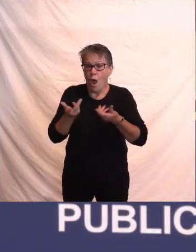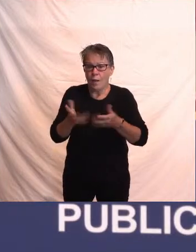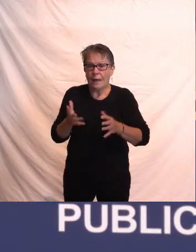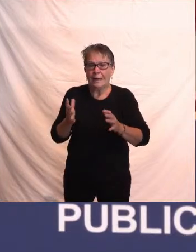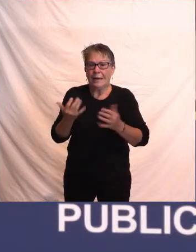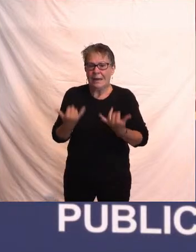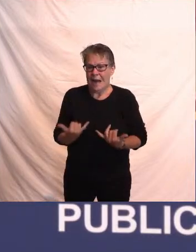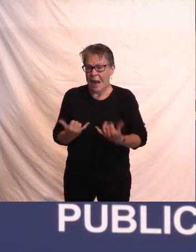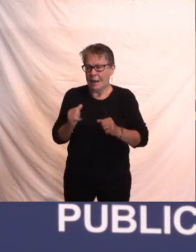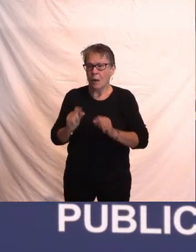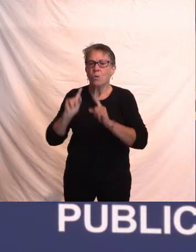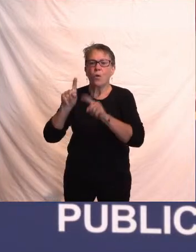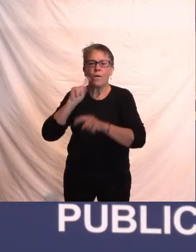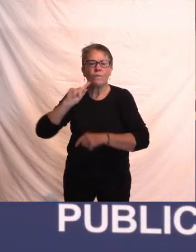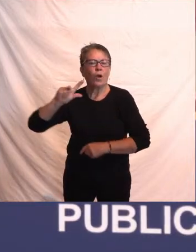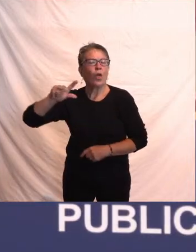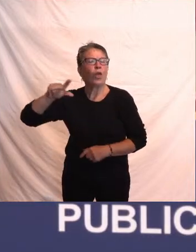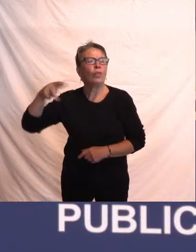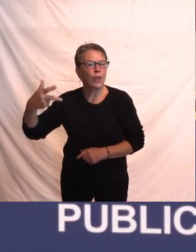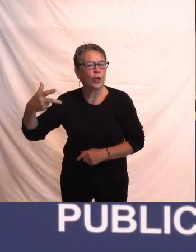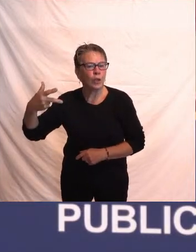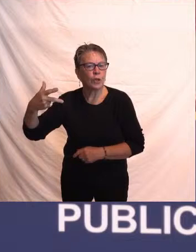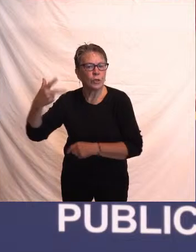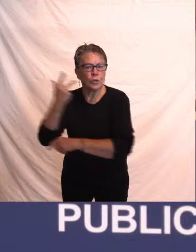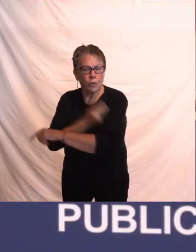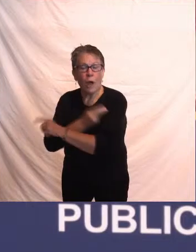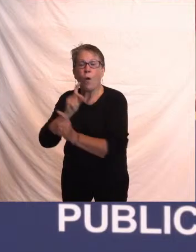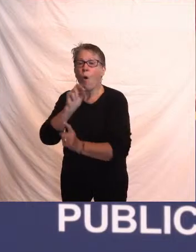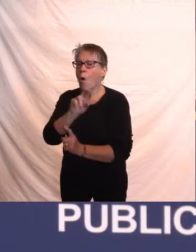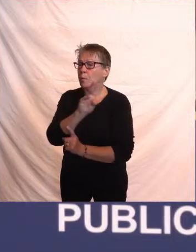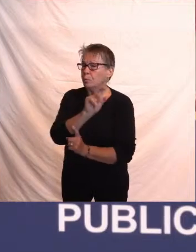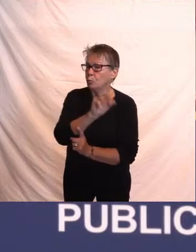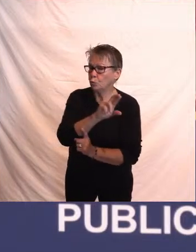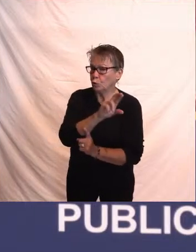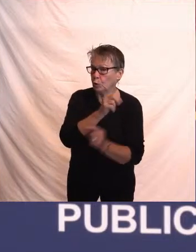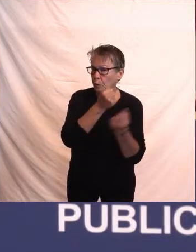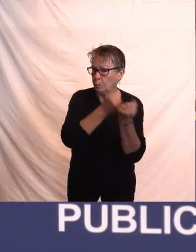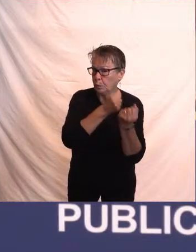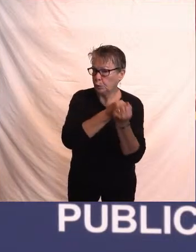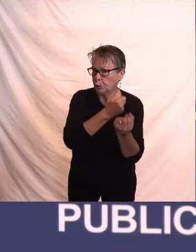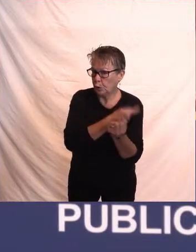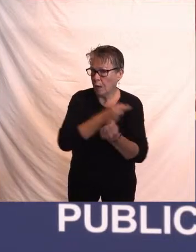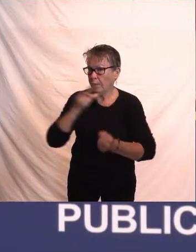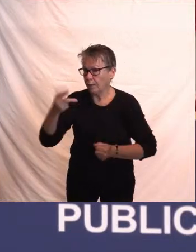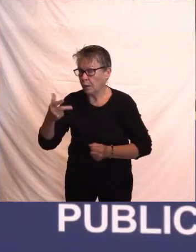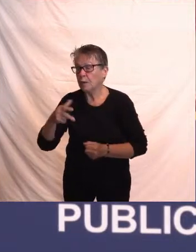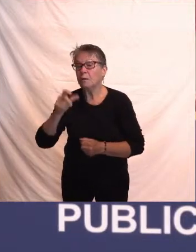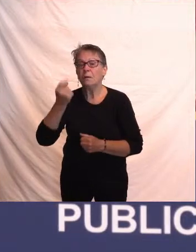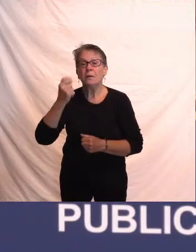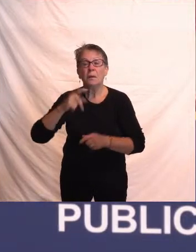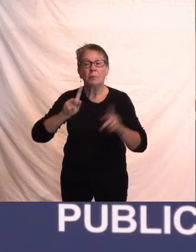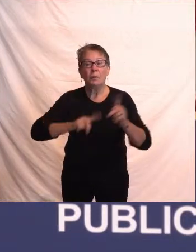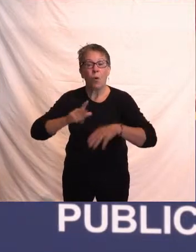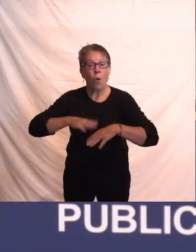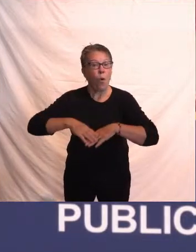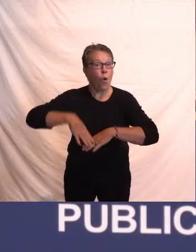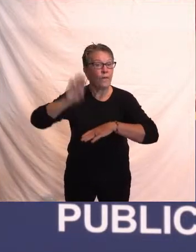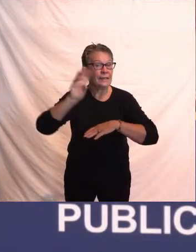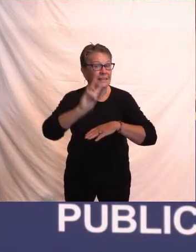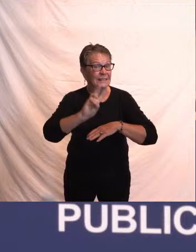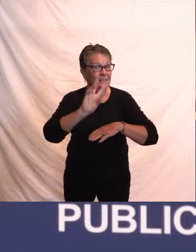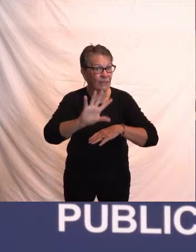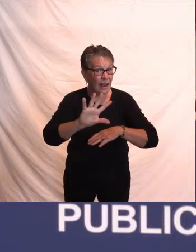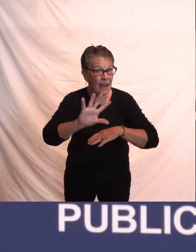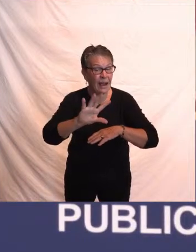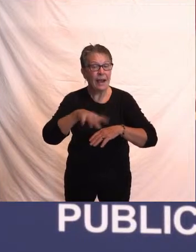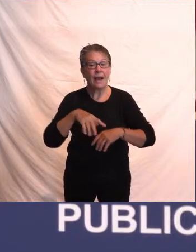booster dose. That includes those 65 years and older, those with underlying medical conditions at high